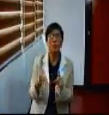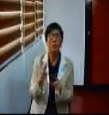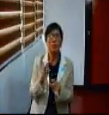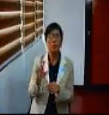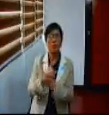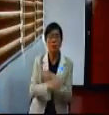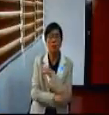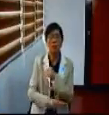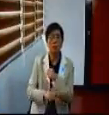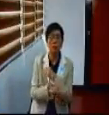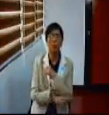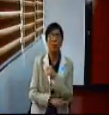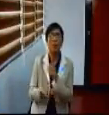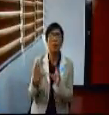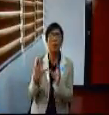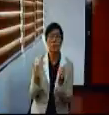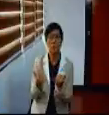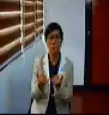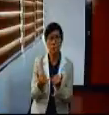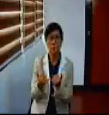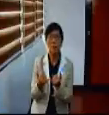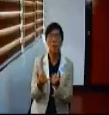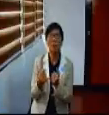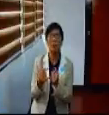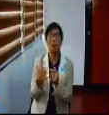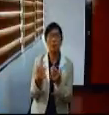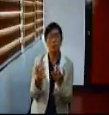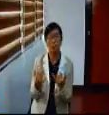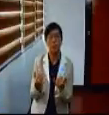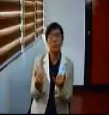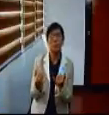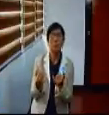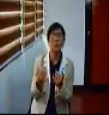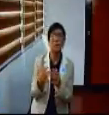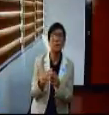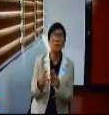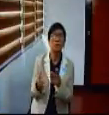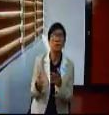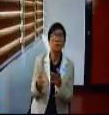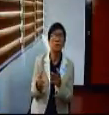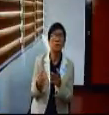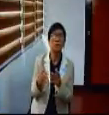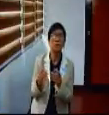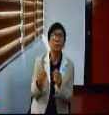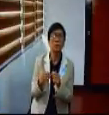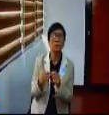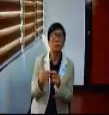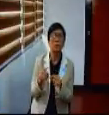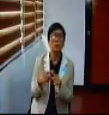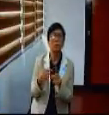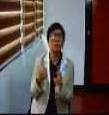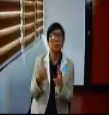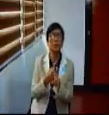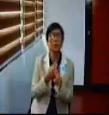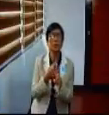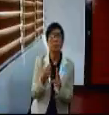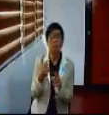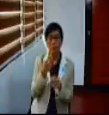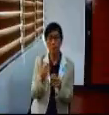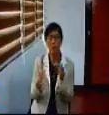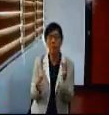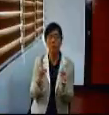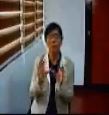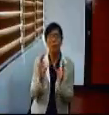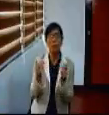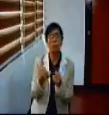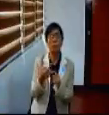company? Now, there, my sympathies will lie with the victim to say, if a company